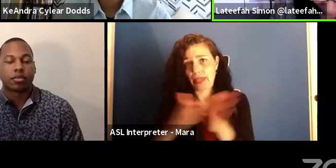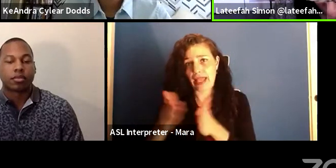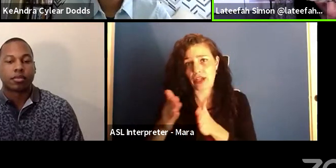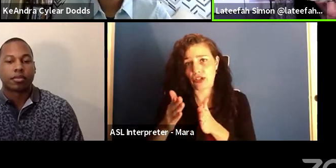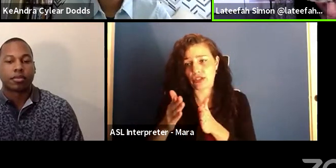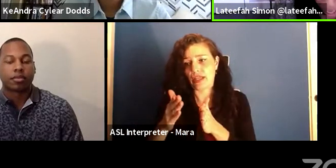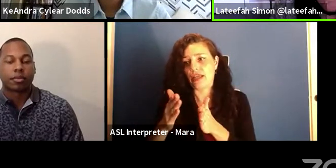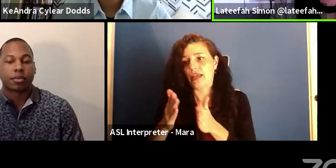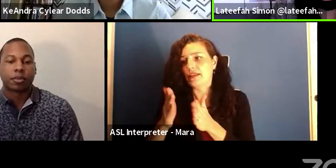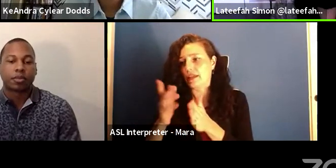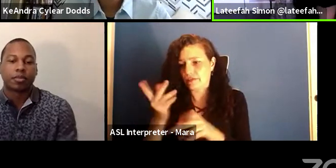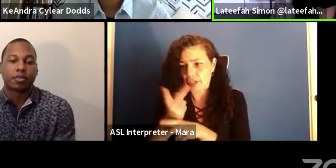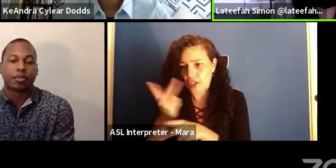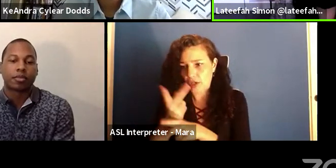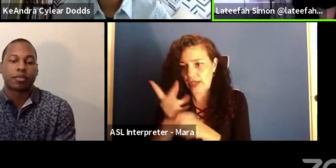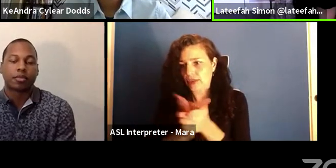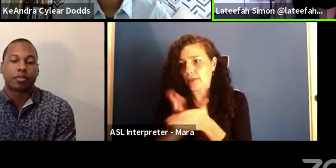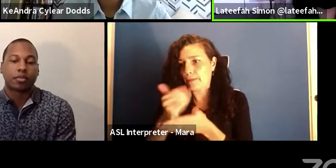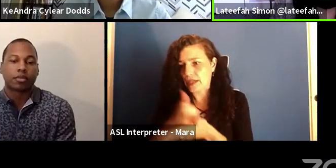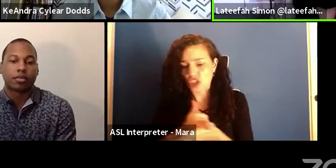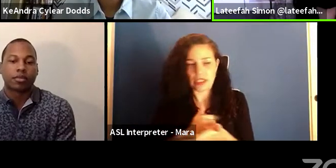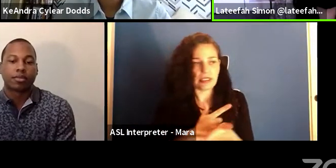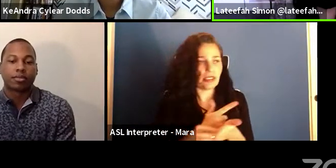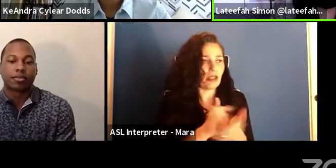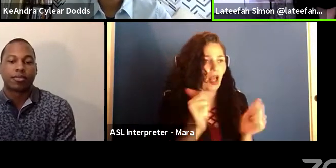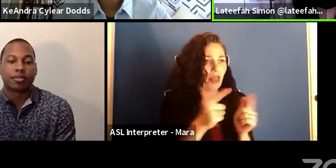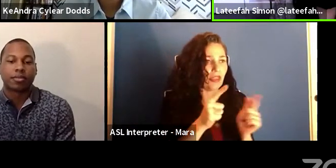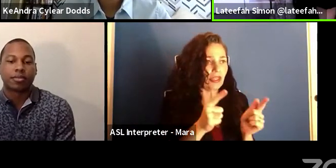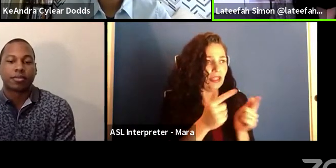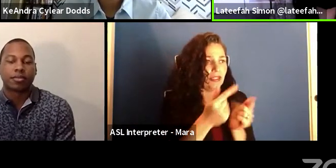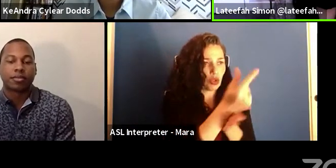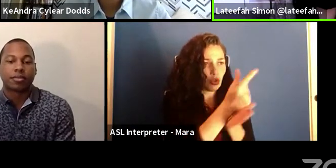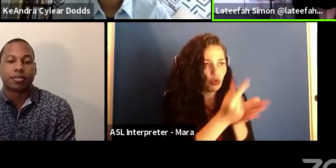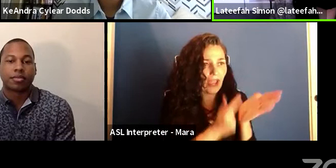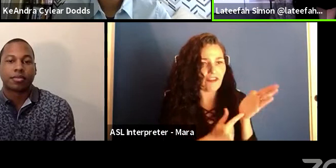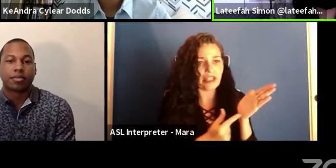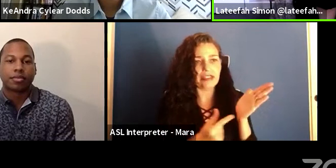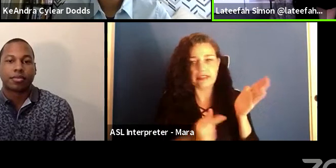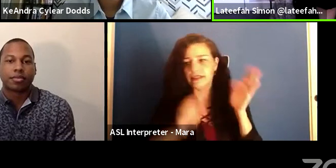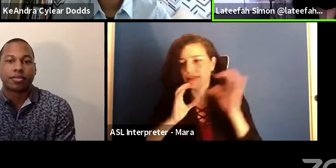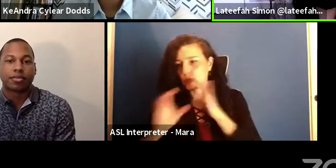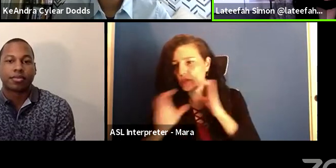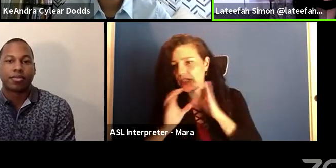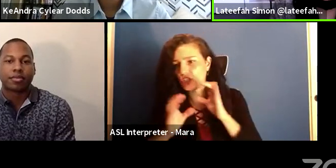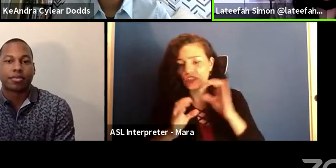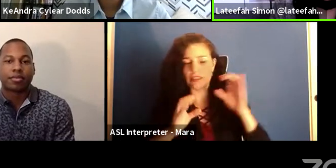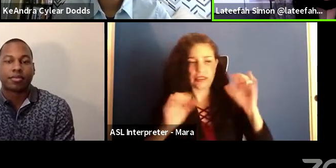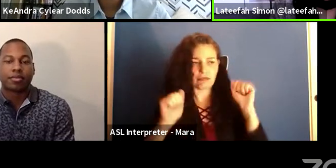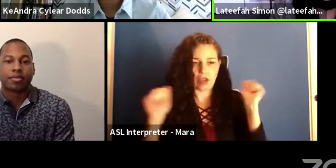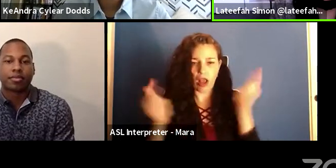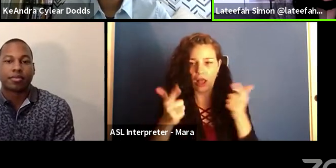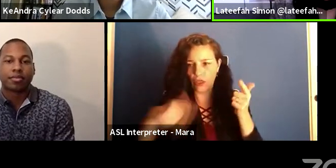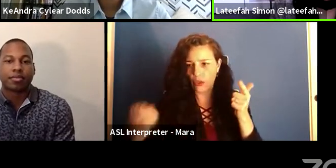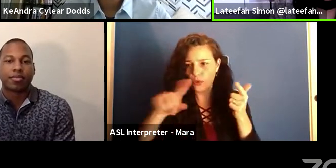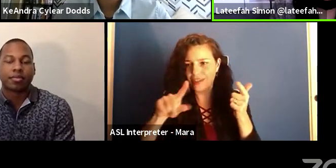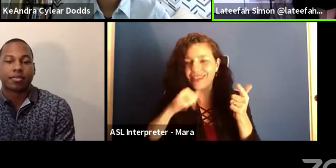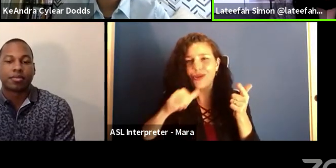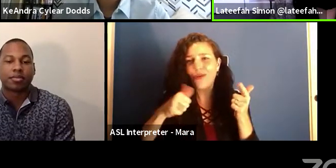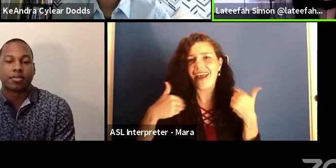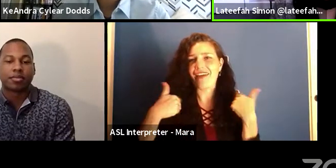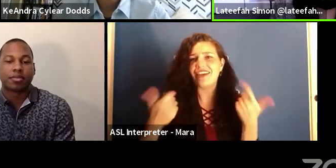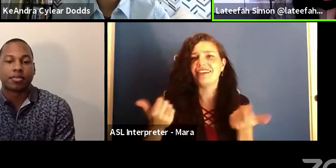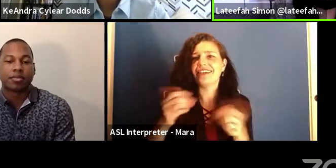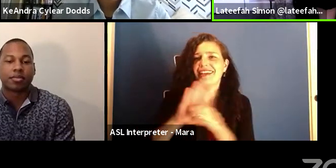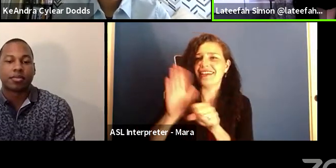the folks you know, in graphics and in communications who really never you know, get the clout that they deserve for